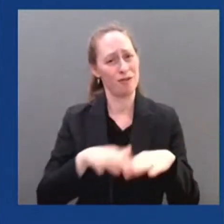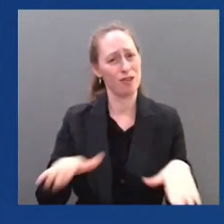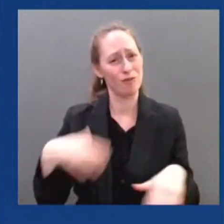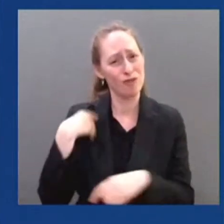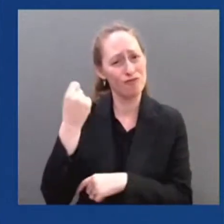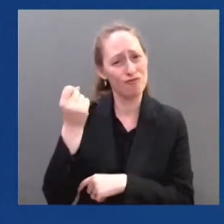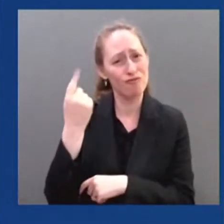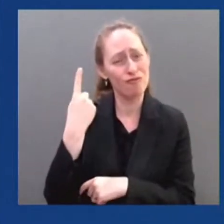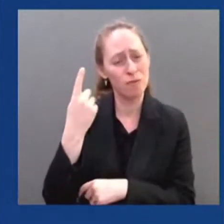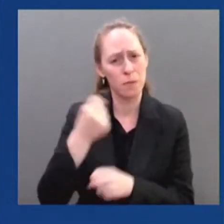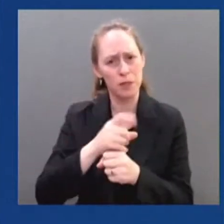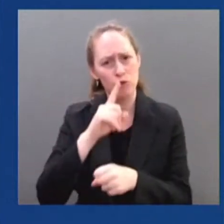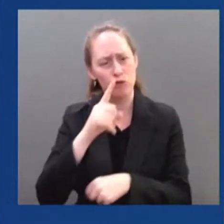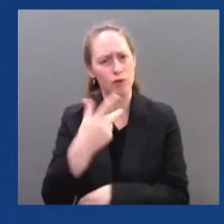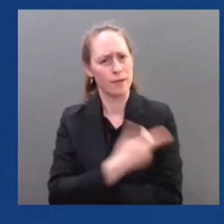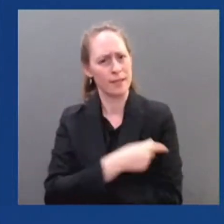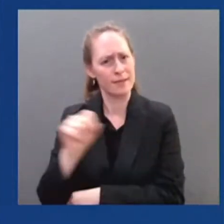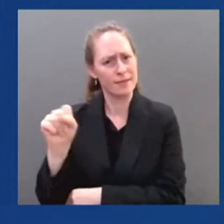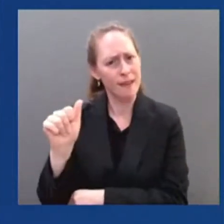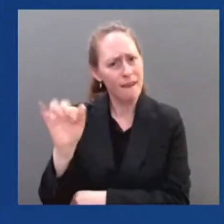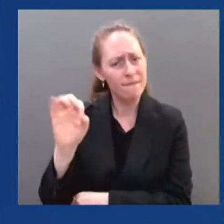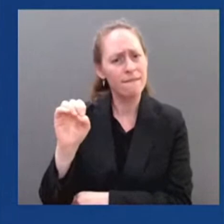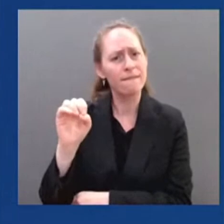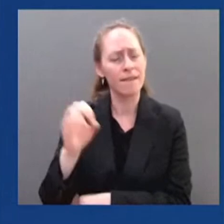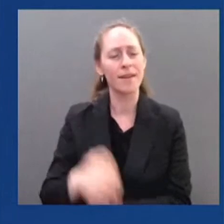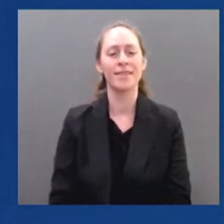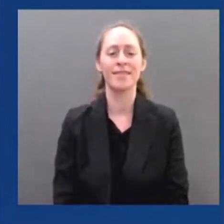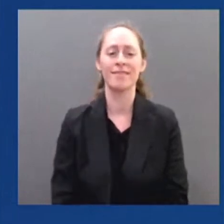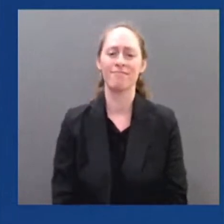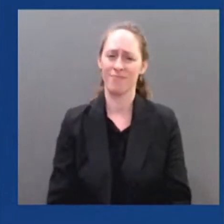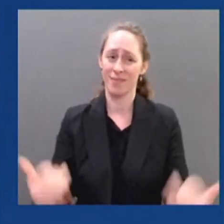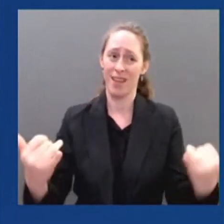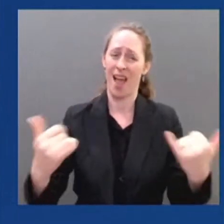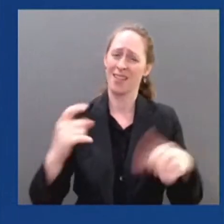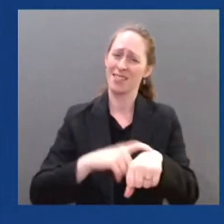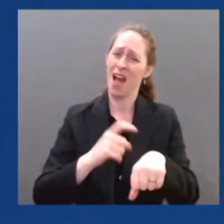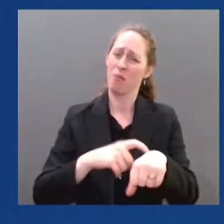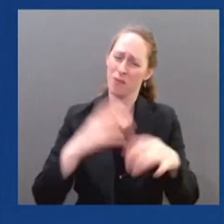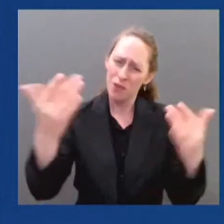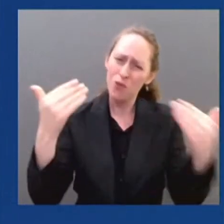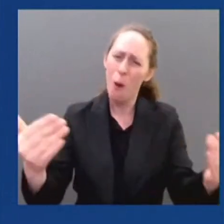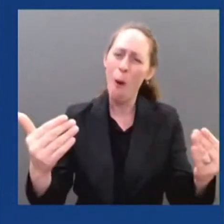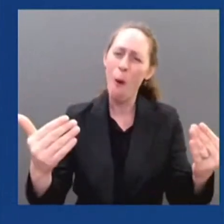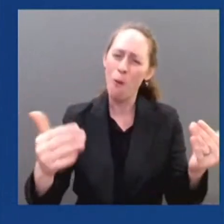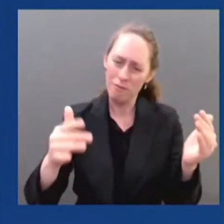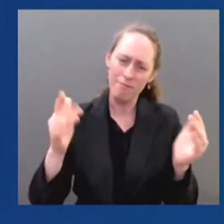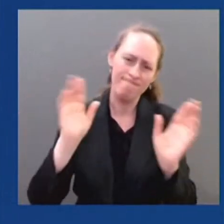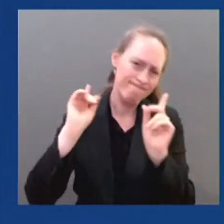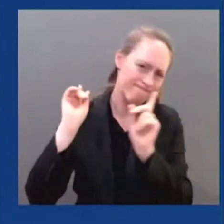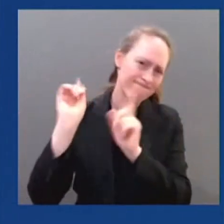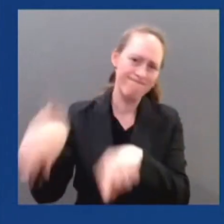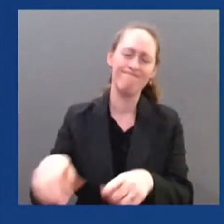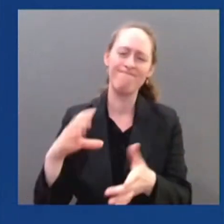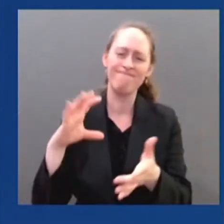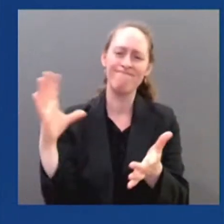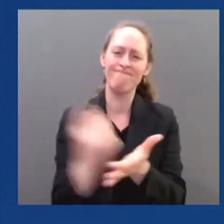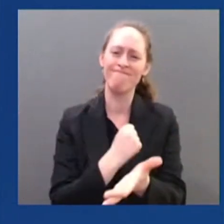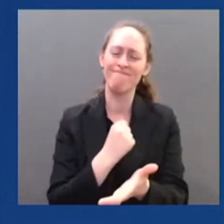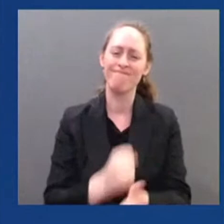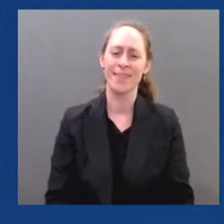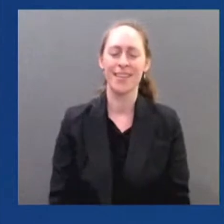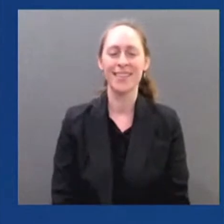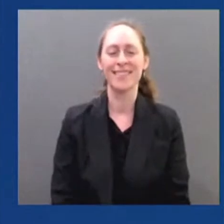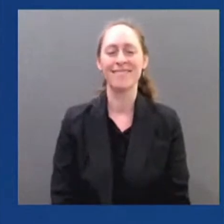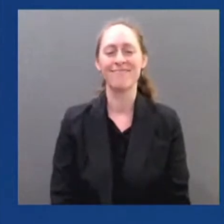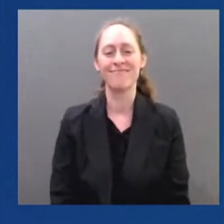go and get your child COVID-19 vaccinated. Young children do not need to have an underlying condition to be at risk of severe disease. In